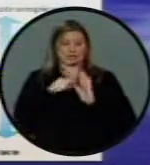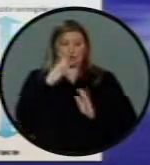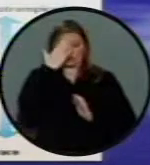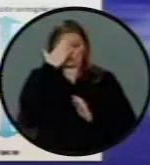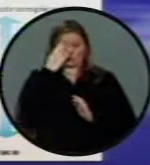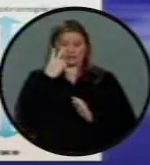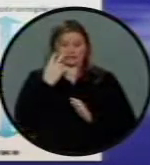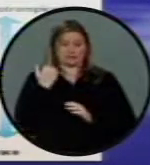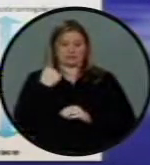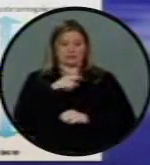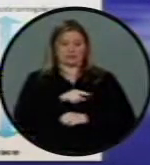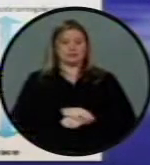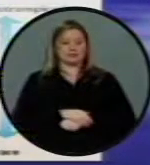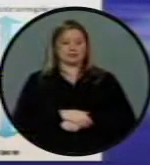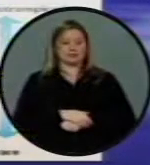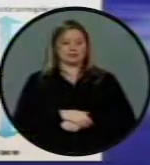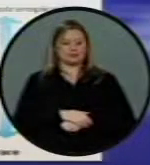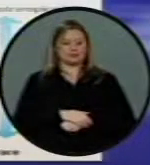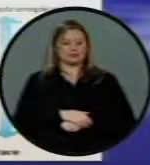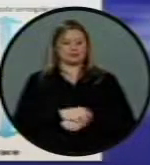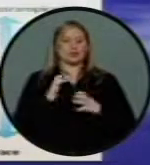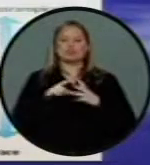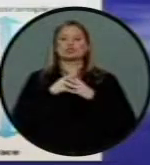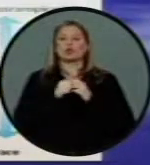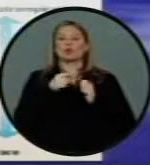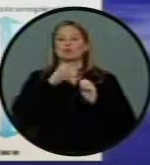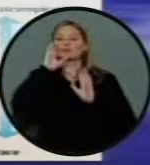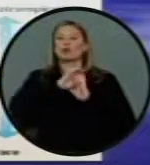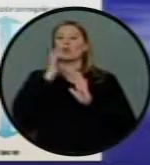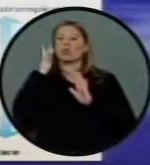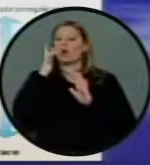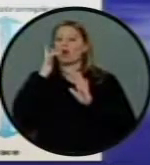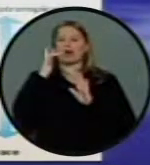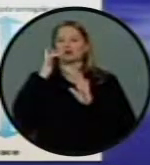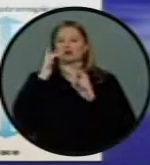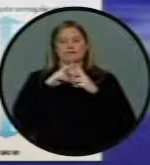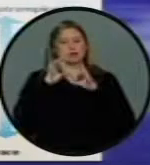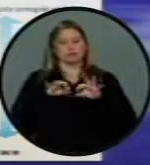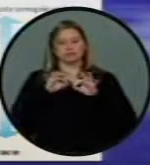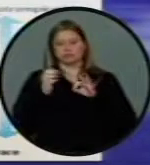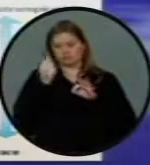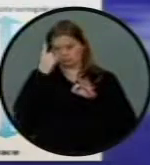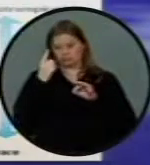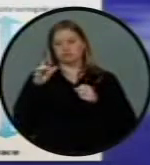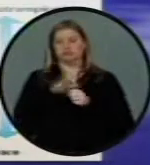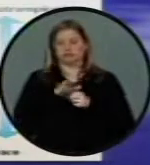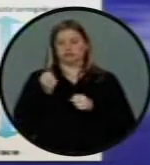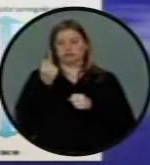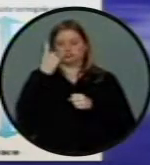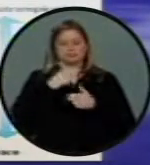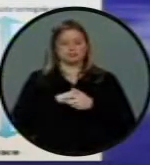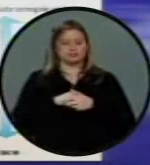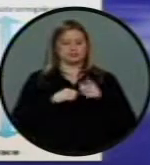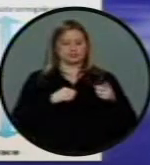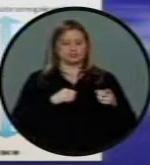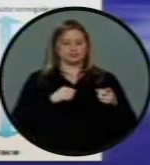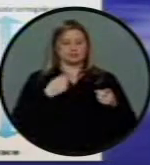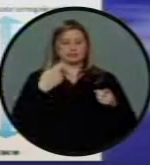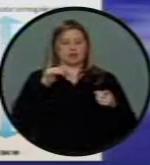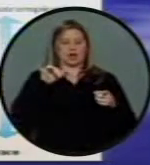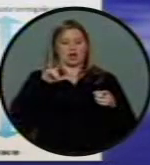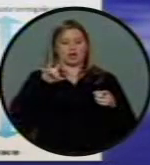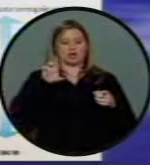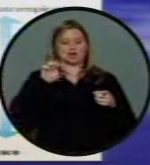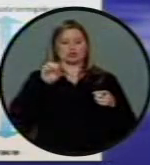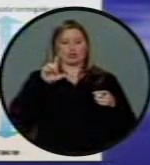but I wanted to start here because conceptually it's just so important. The hydrologic cycle is something we're all familiar